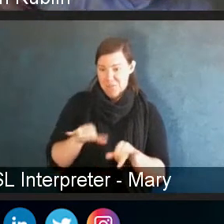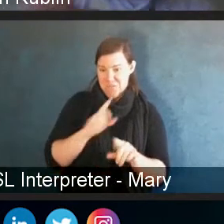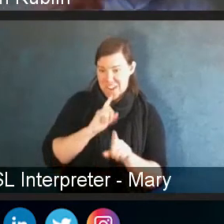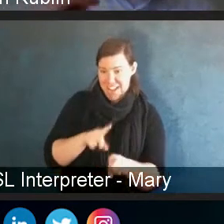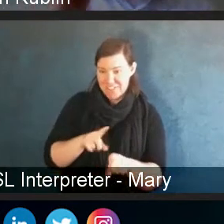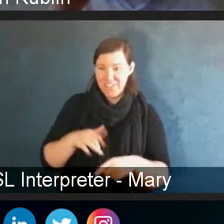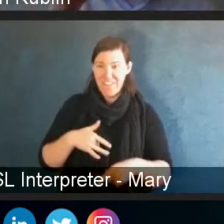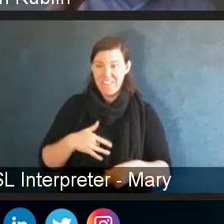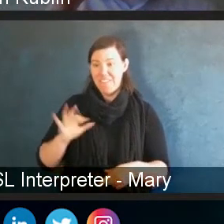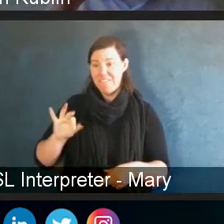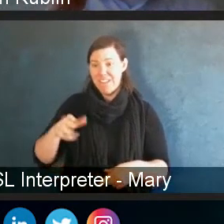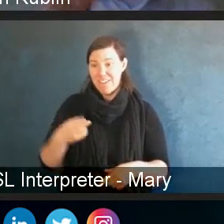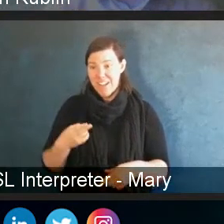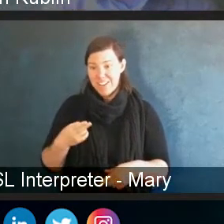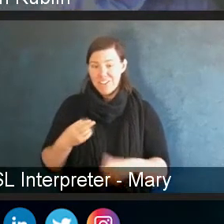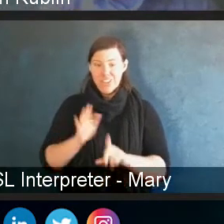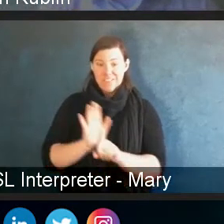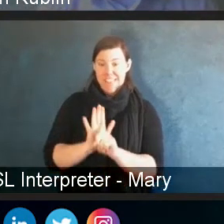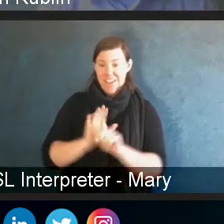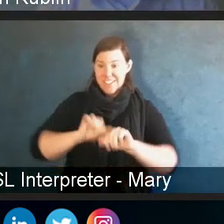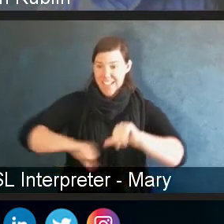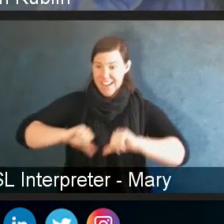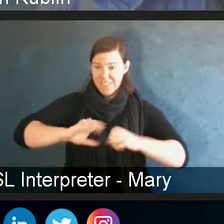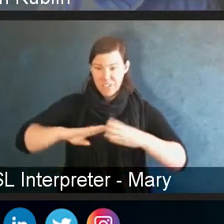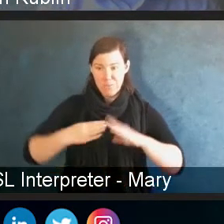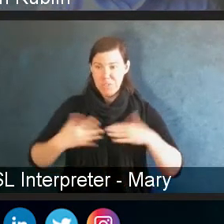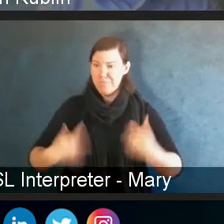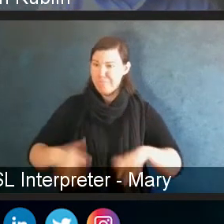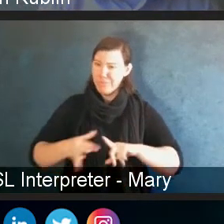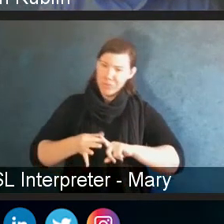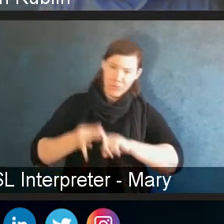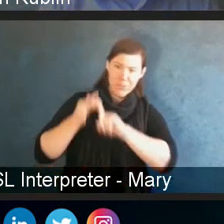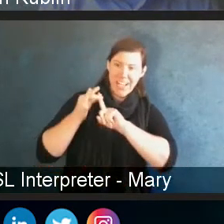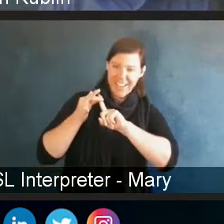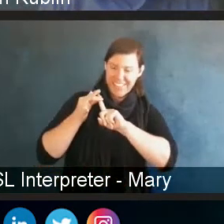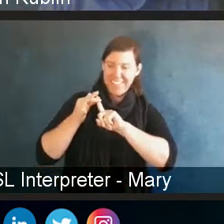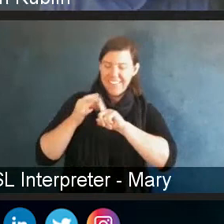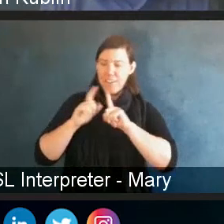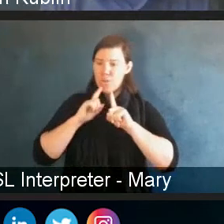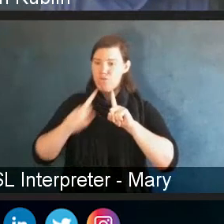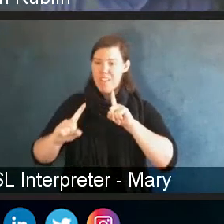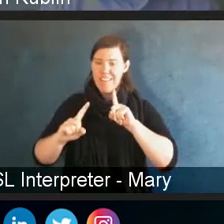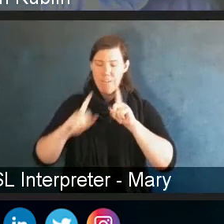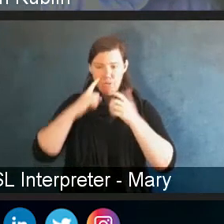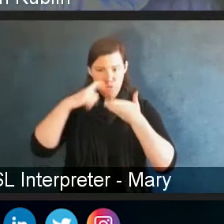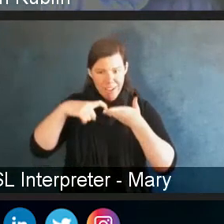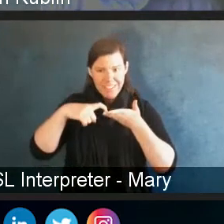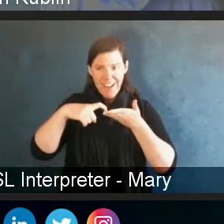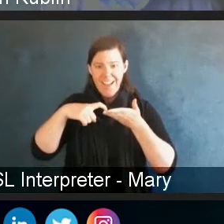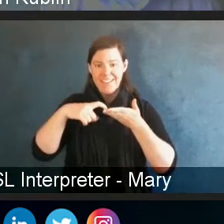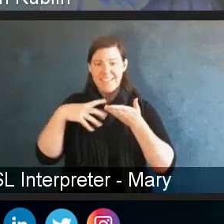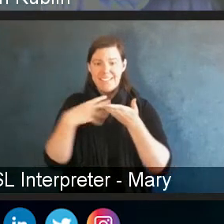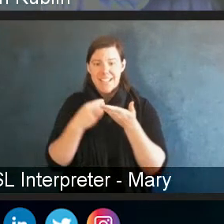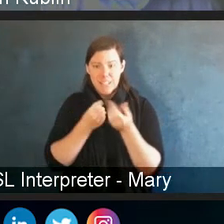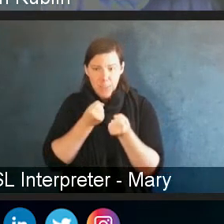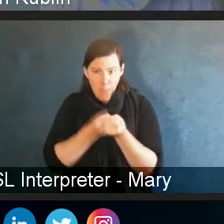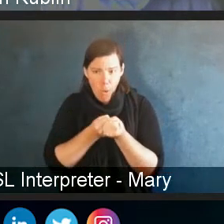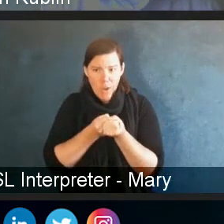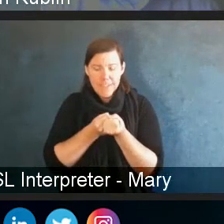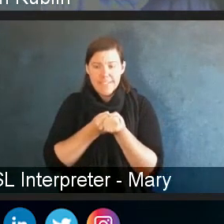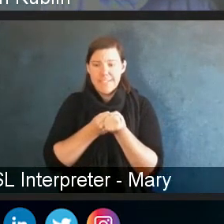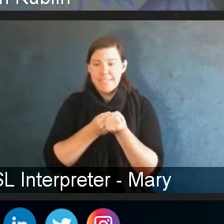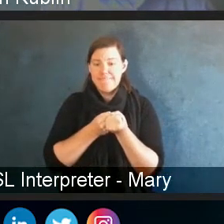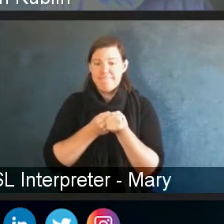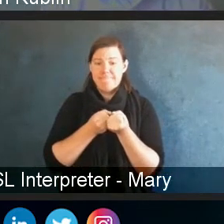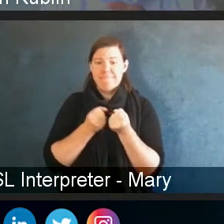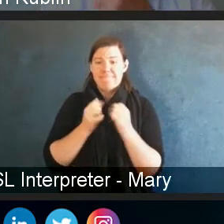has a unique scientific community that really recognizes, appreciates, and supports work that is interdisciplinary. So at a lot of institutions,